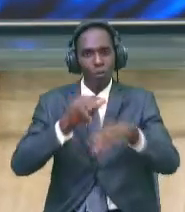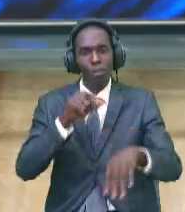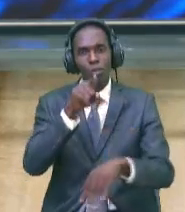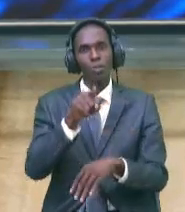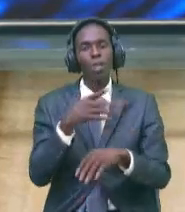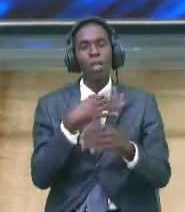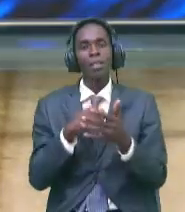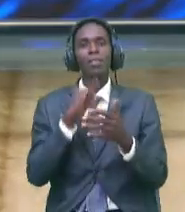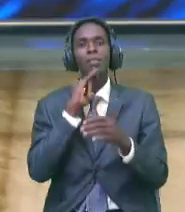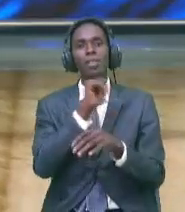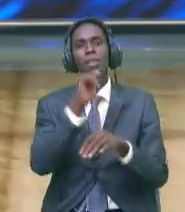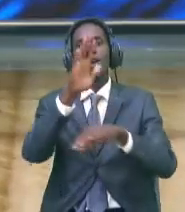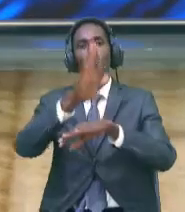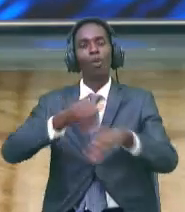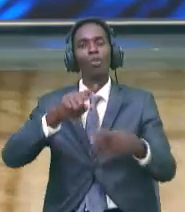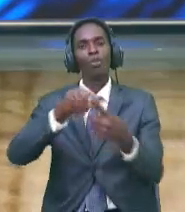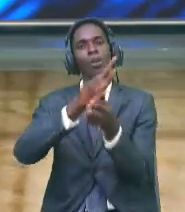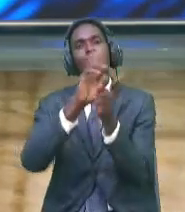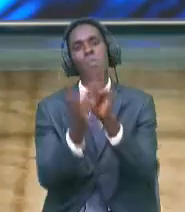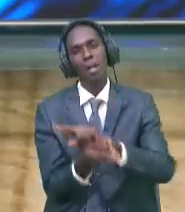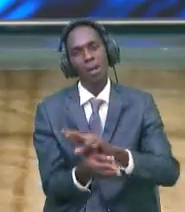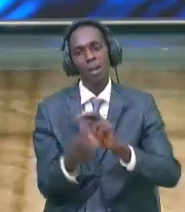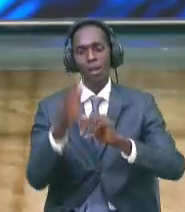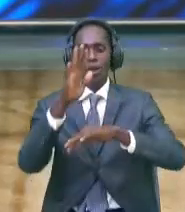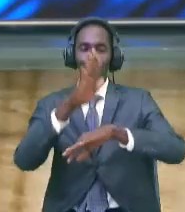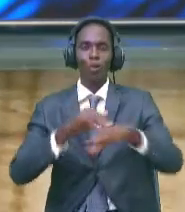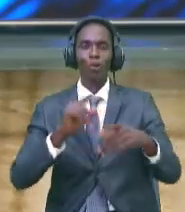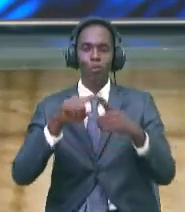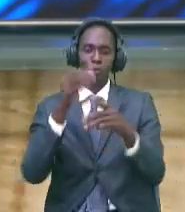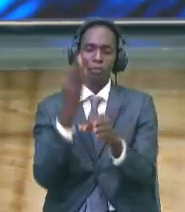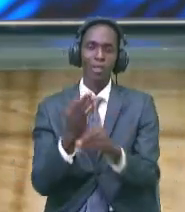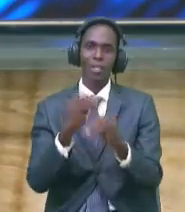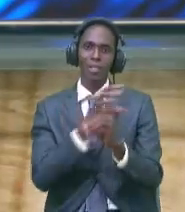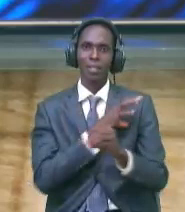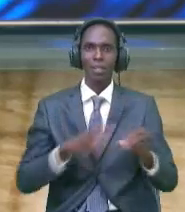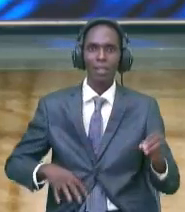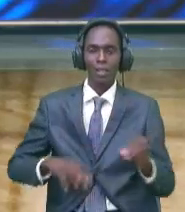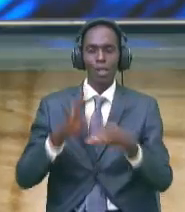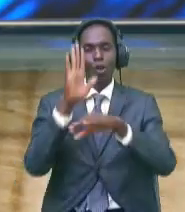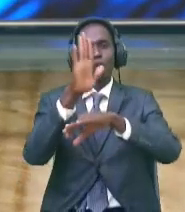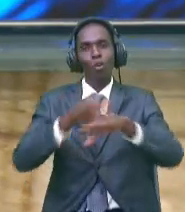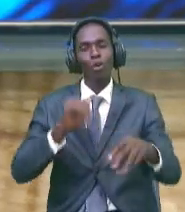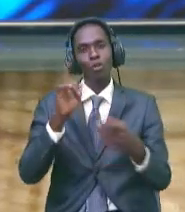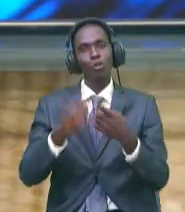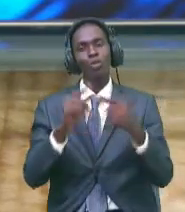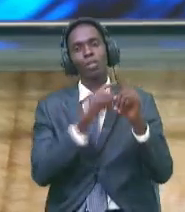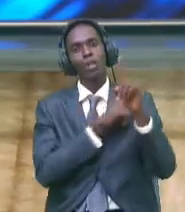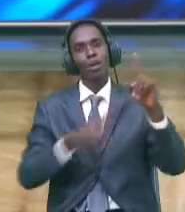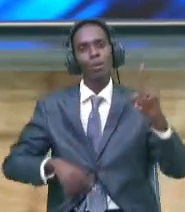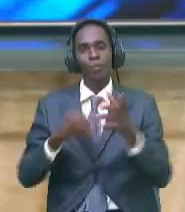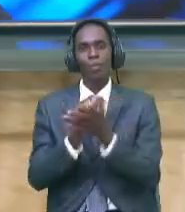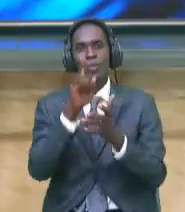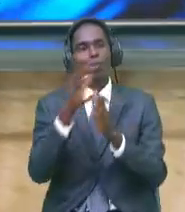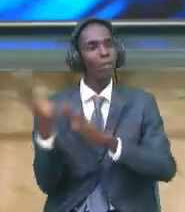to repentance. It is called to faith in Christ. It is called unto the Lord that you abandon